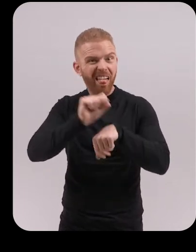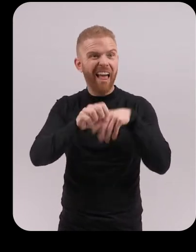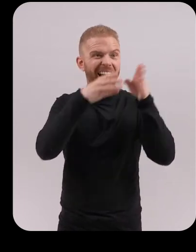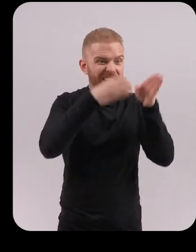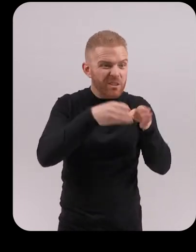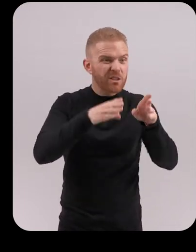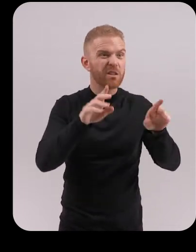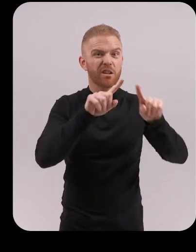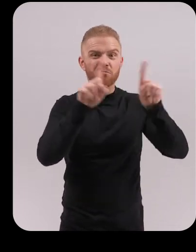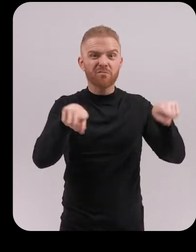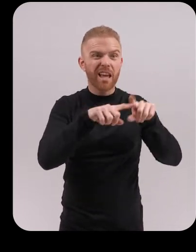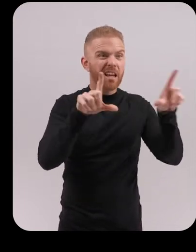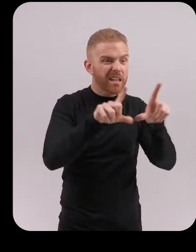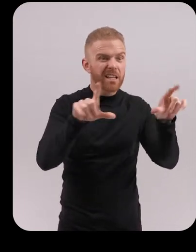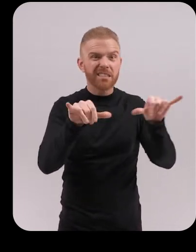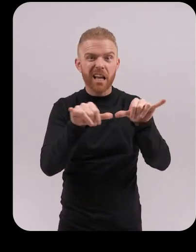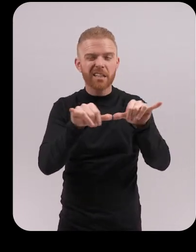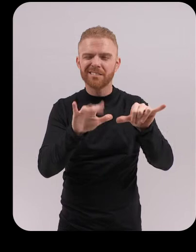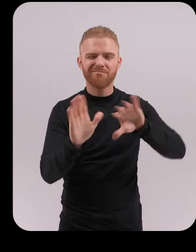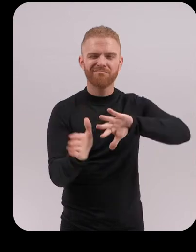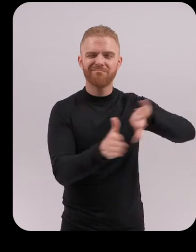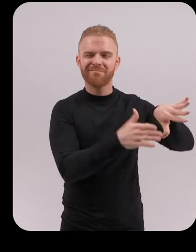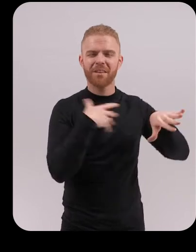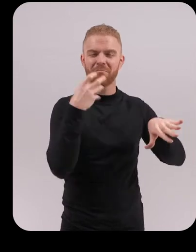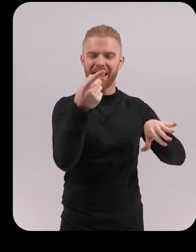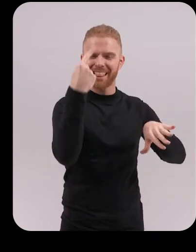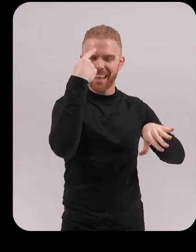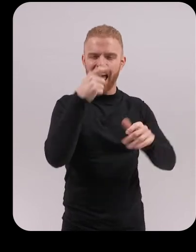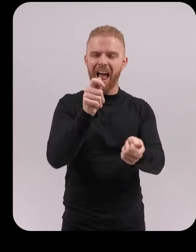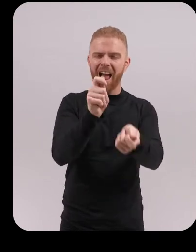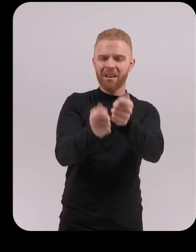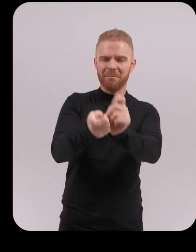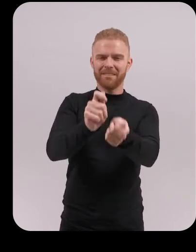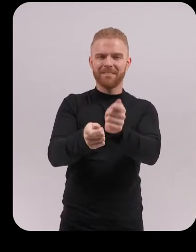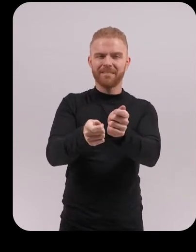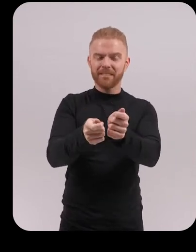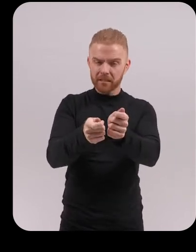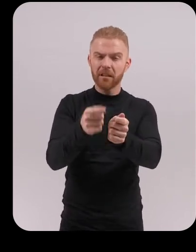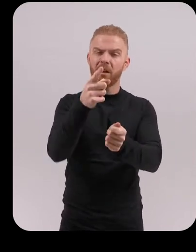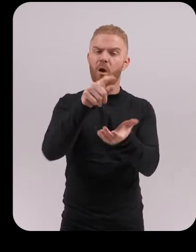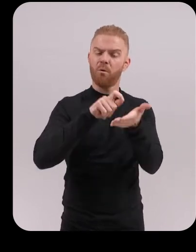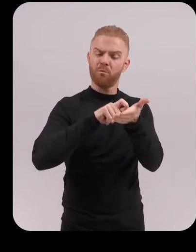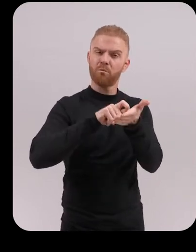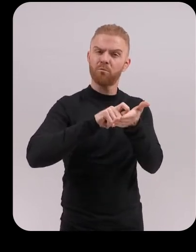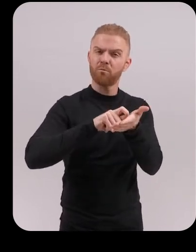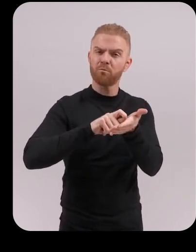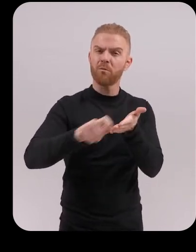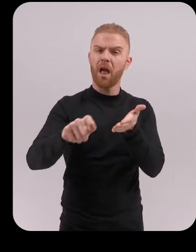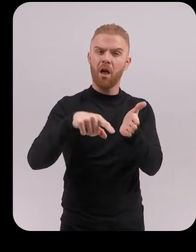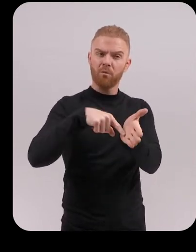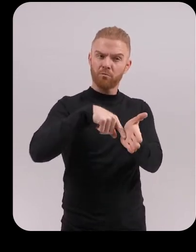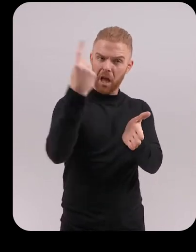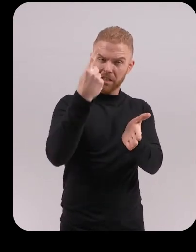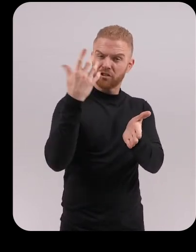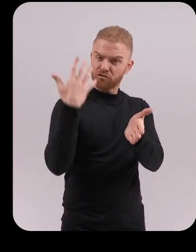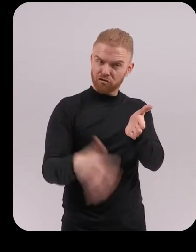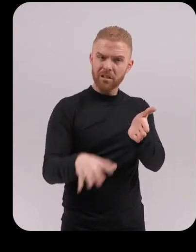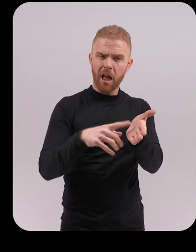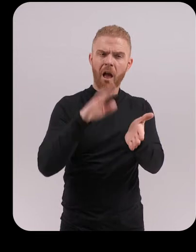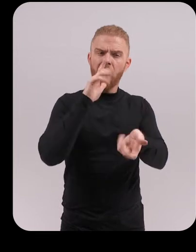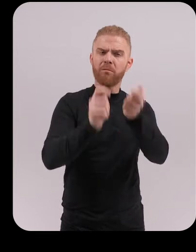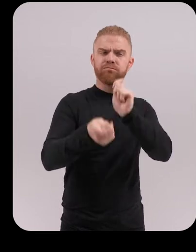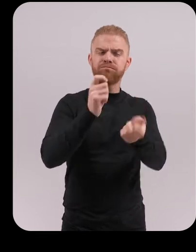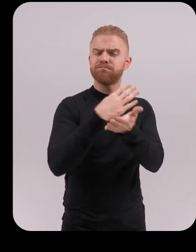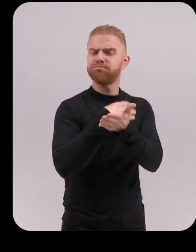screen sizes, we want you to think adaptive. So write once and adapt across screen sizes